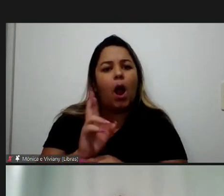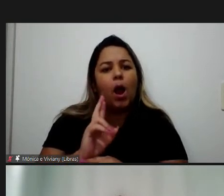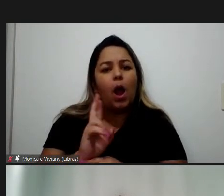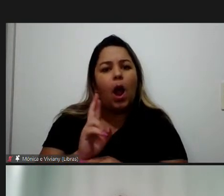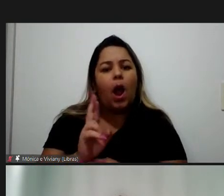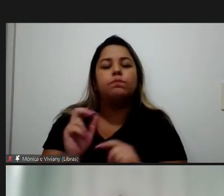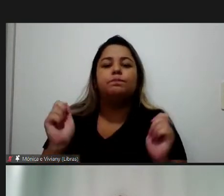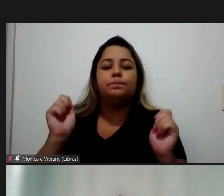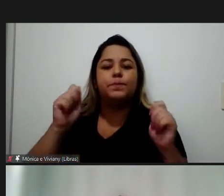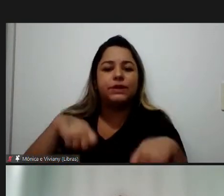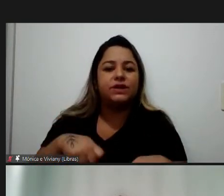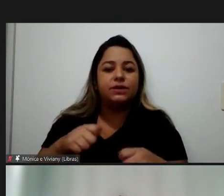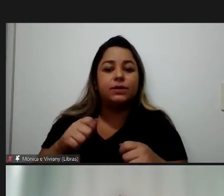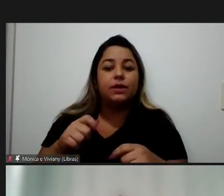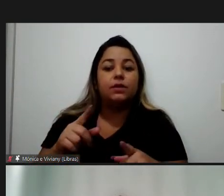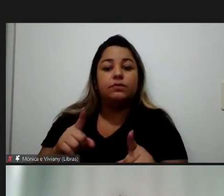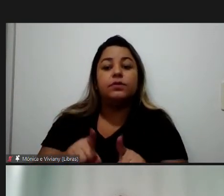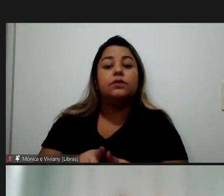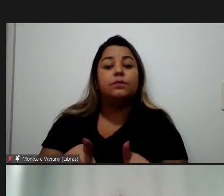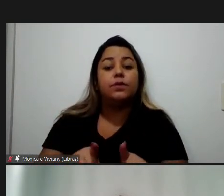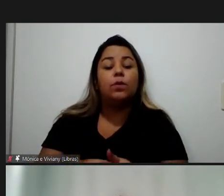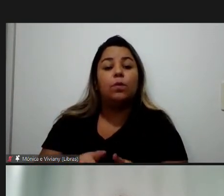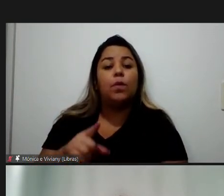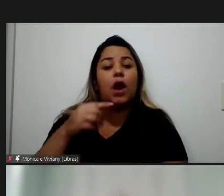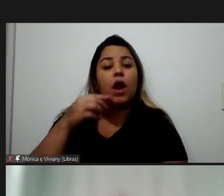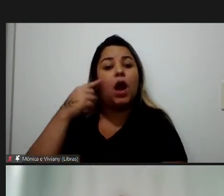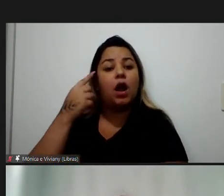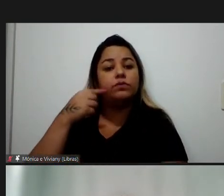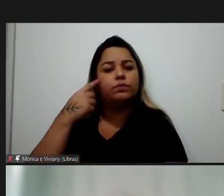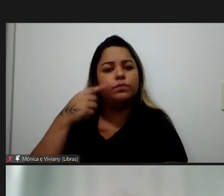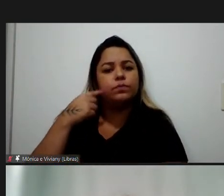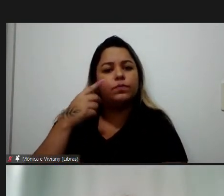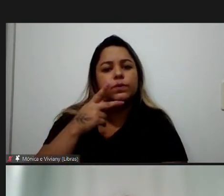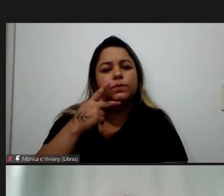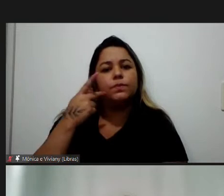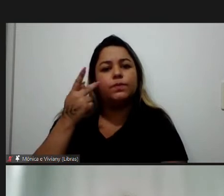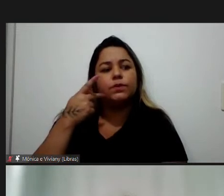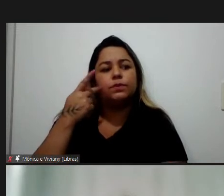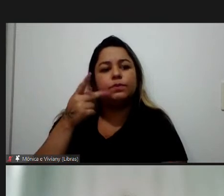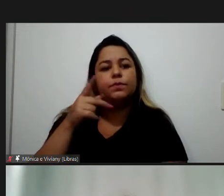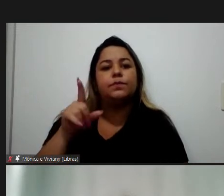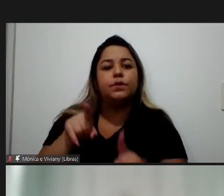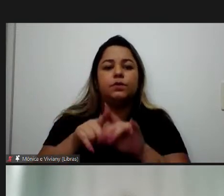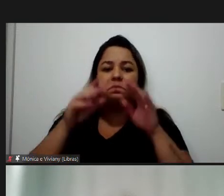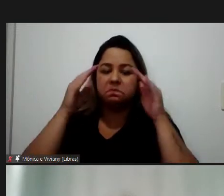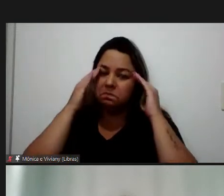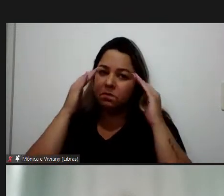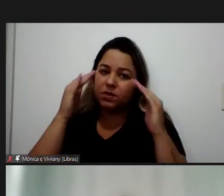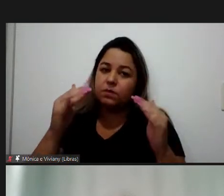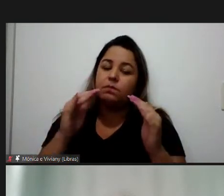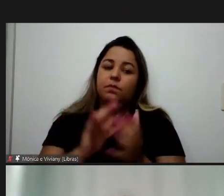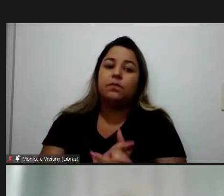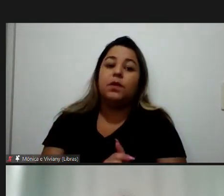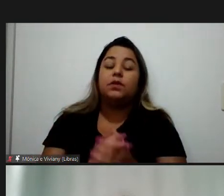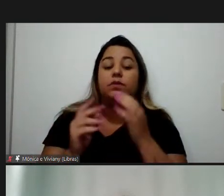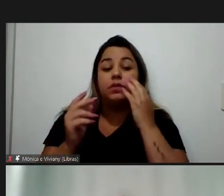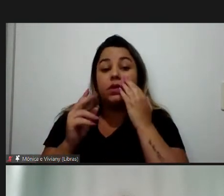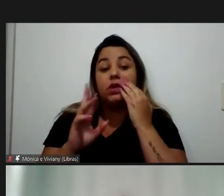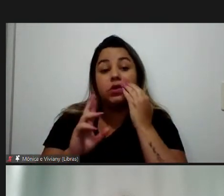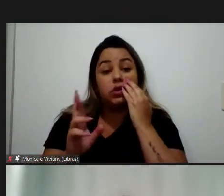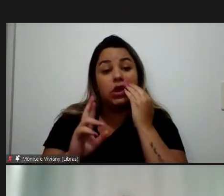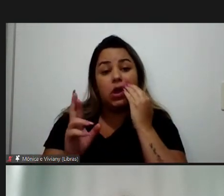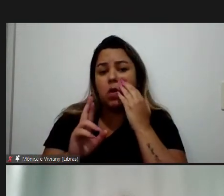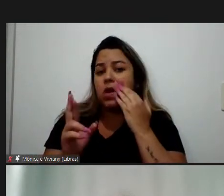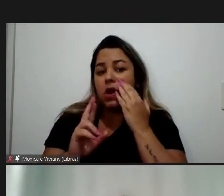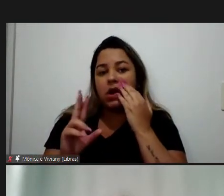political advocacy, by explaining that that money is not an expense, it's an investment. I